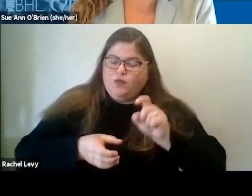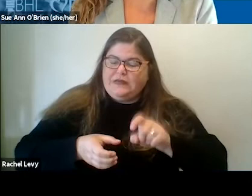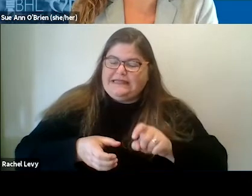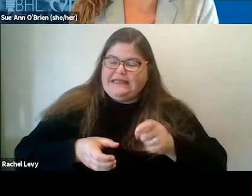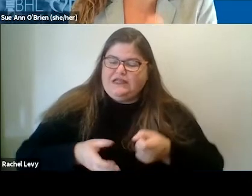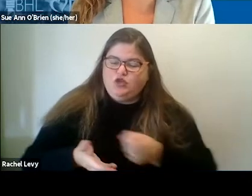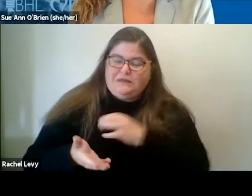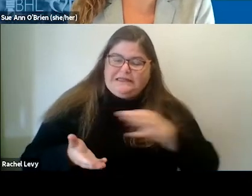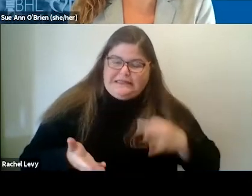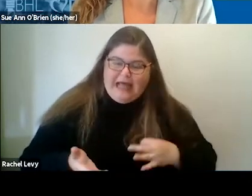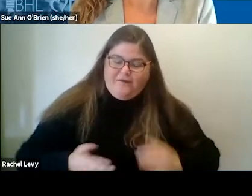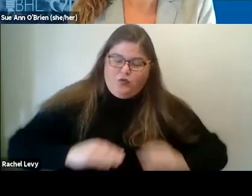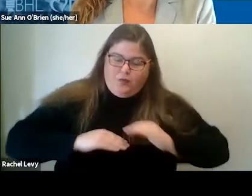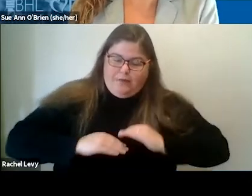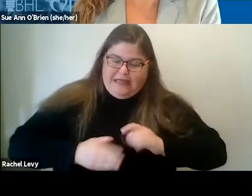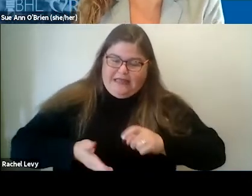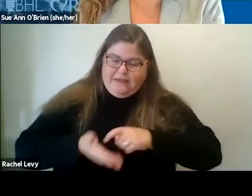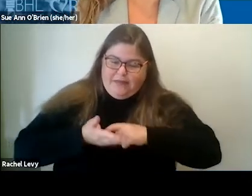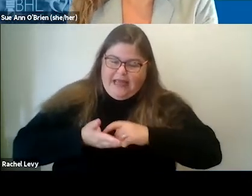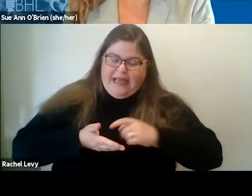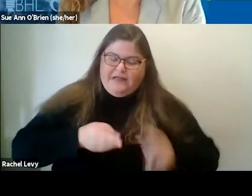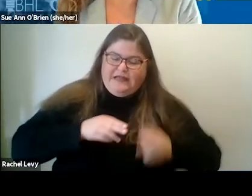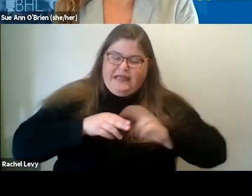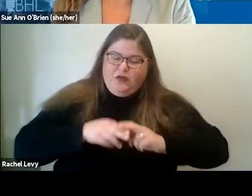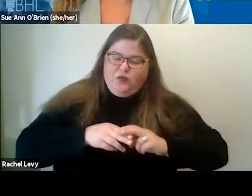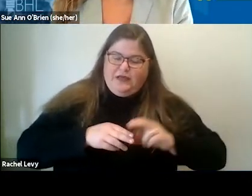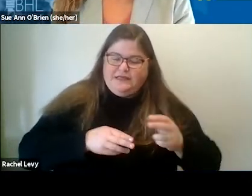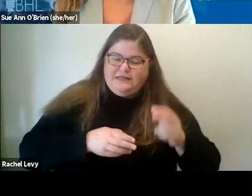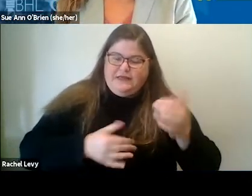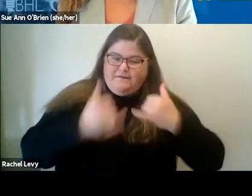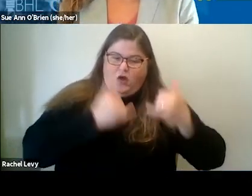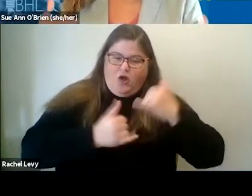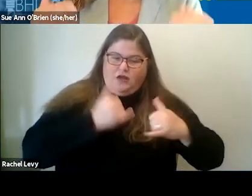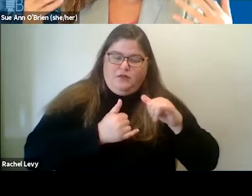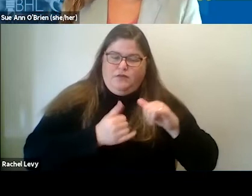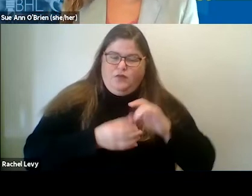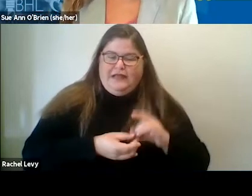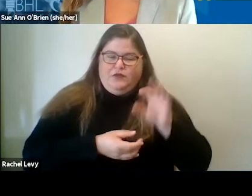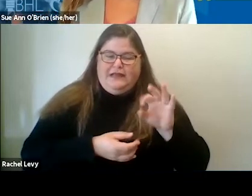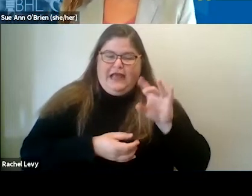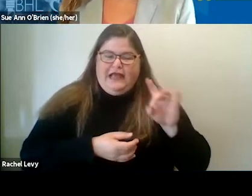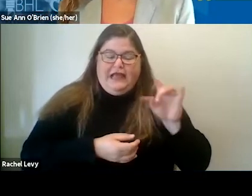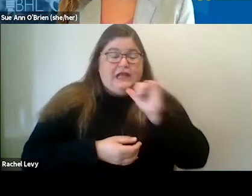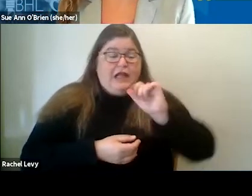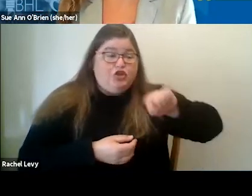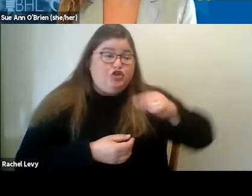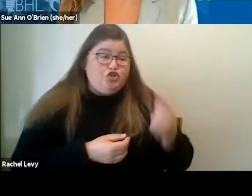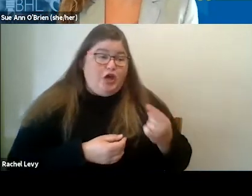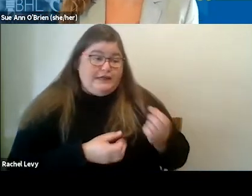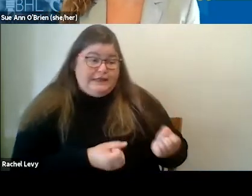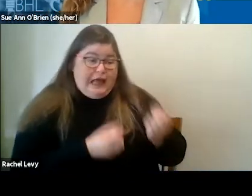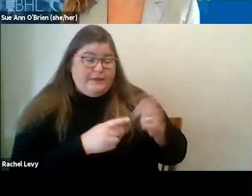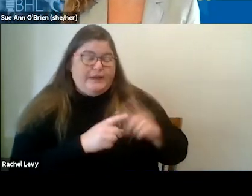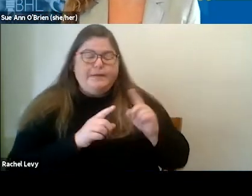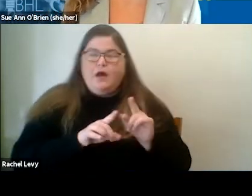staff up to meet the demand of the increased volume around 988. And not just the sheer numbers of staff that are needed,